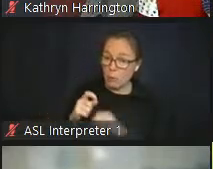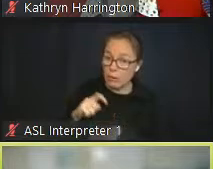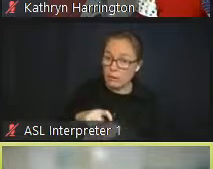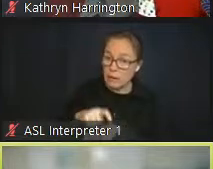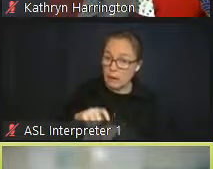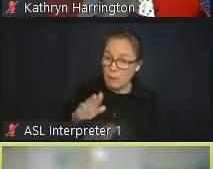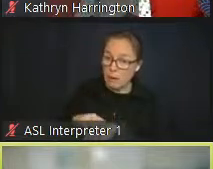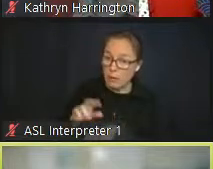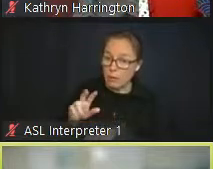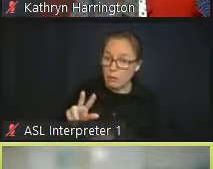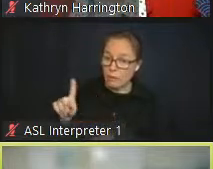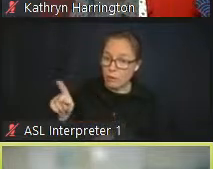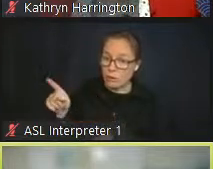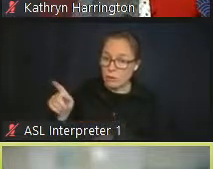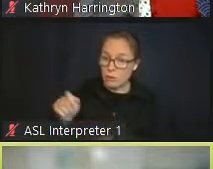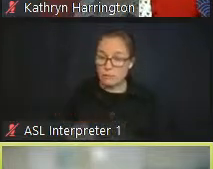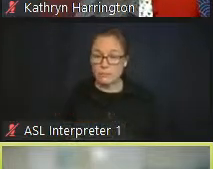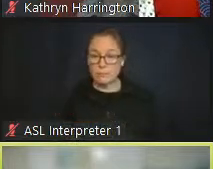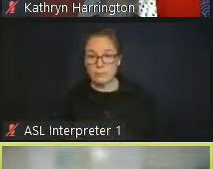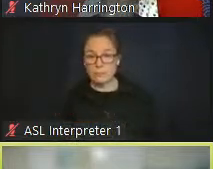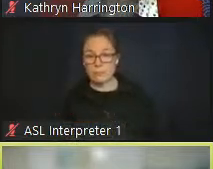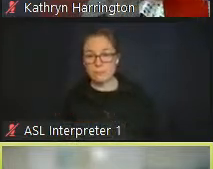31st?